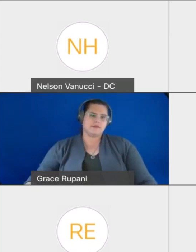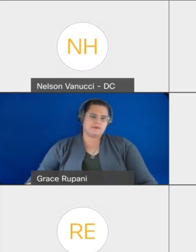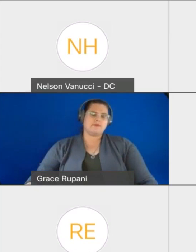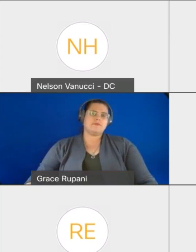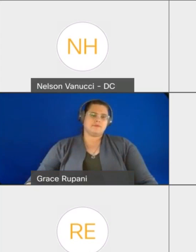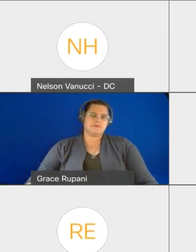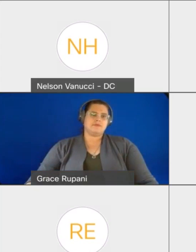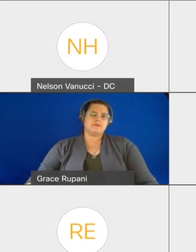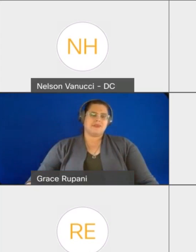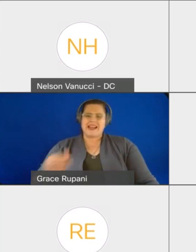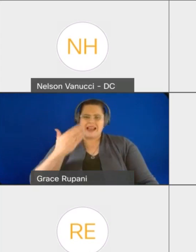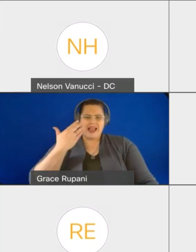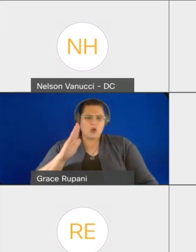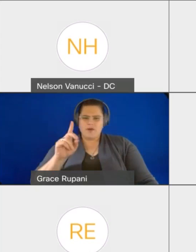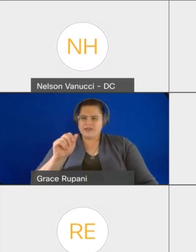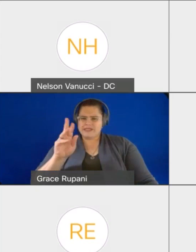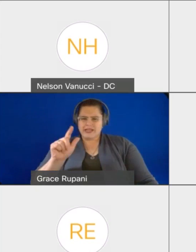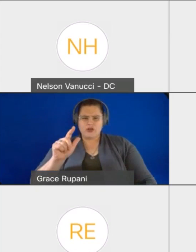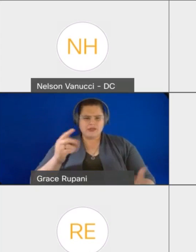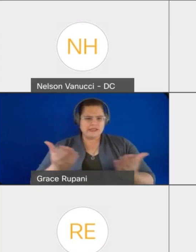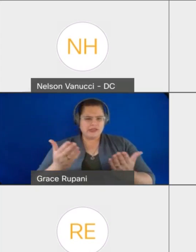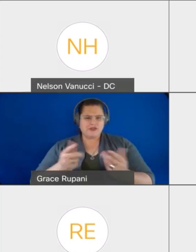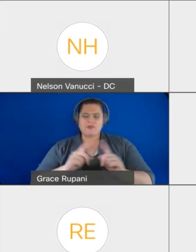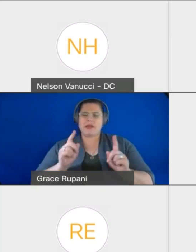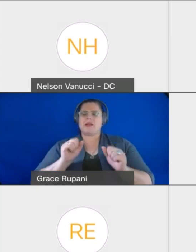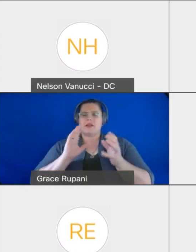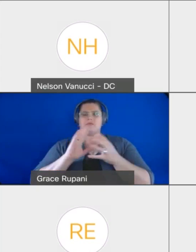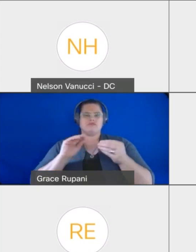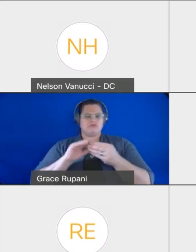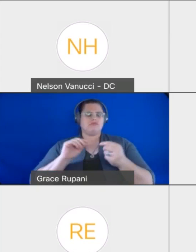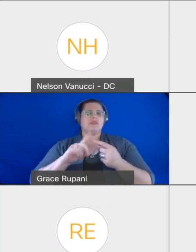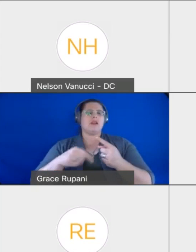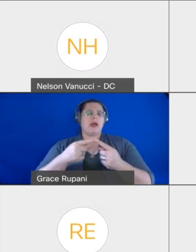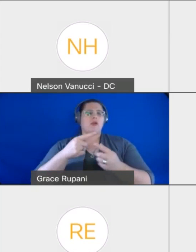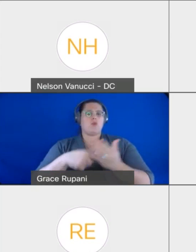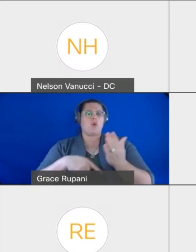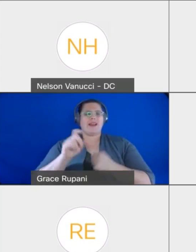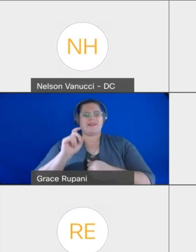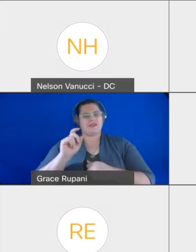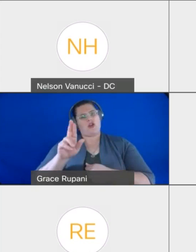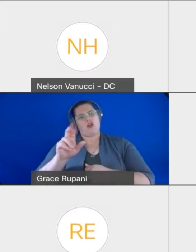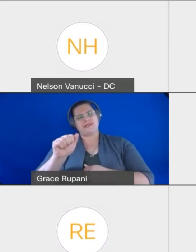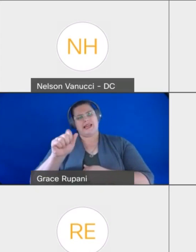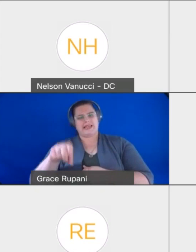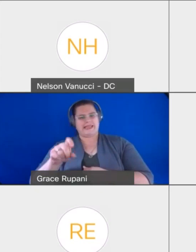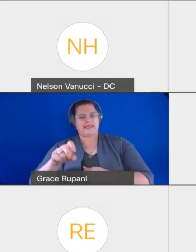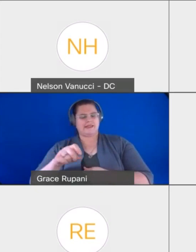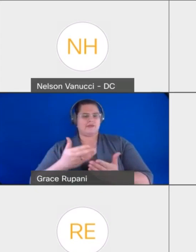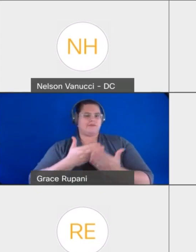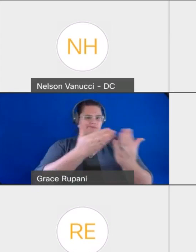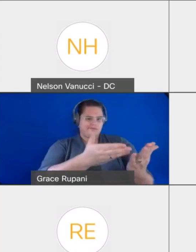I don't know if Daryl is on the line. He can walk through what needs to be submitted to RSA, but essentially there does need to